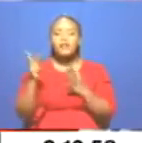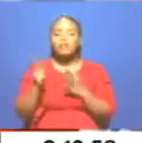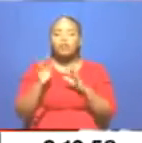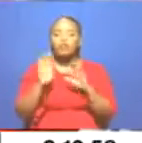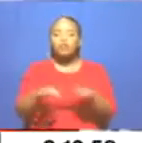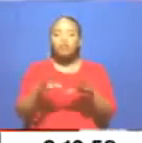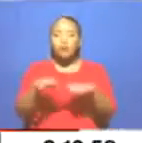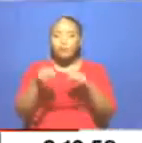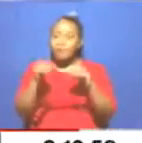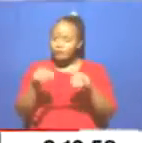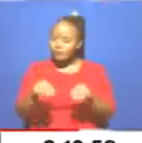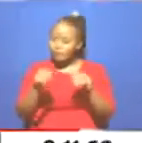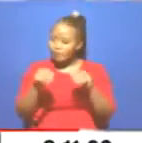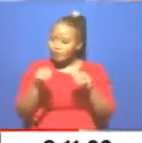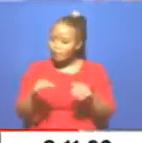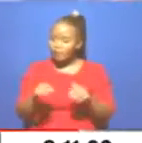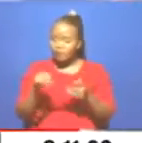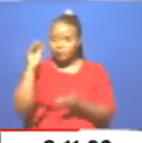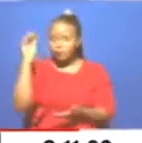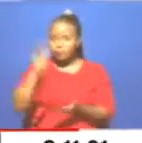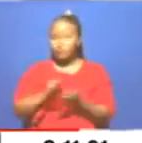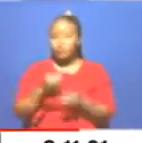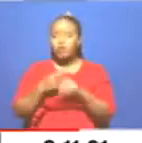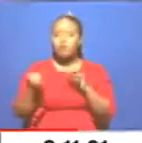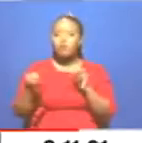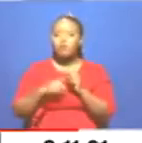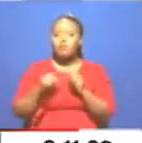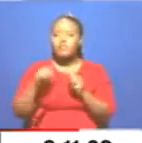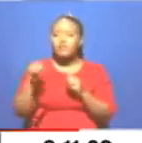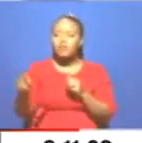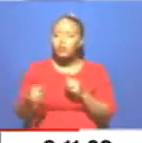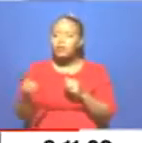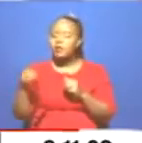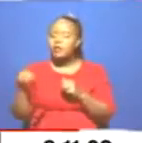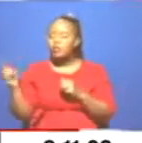kutoka 6000 mpaka 2000.